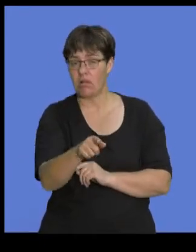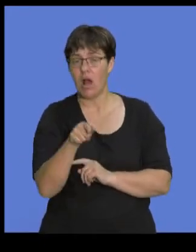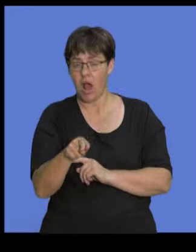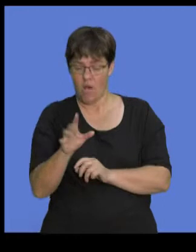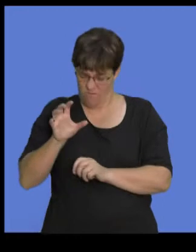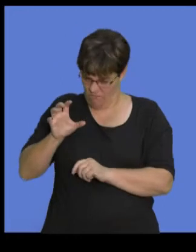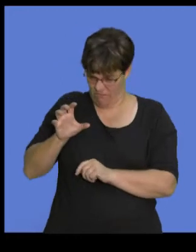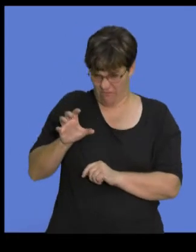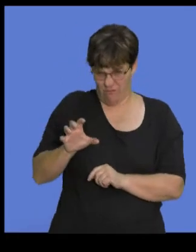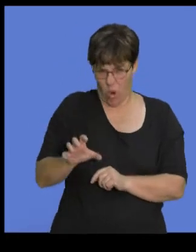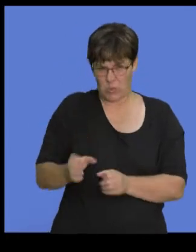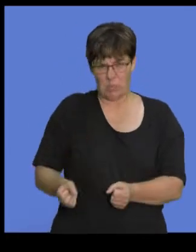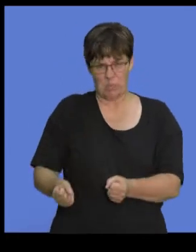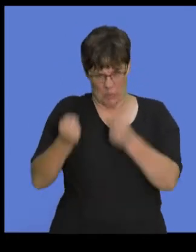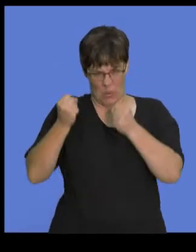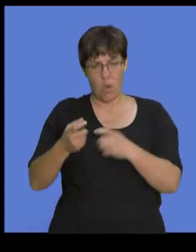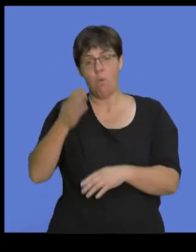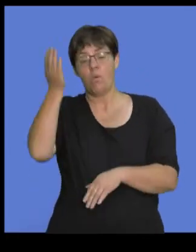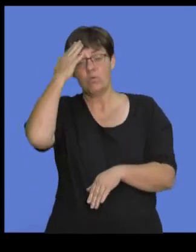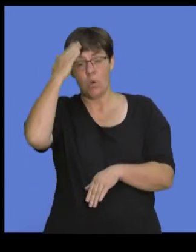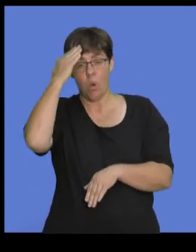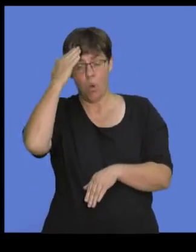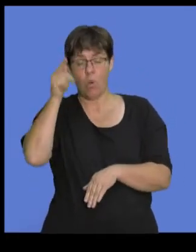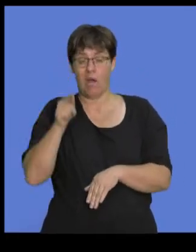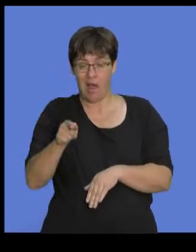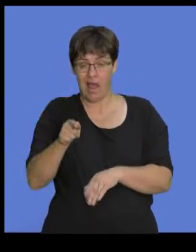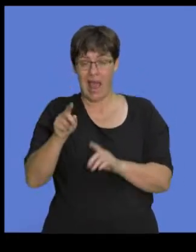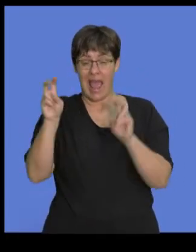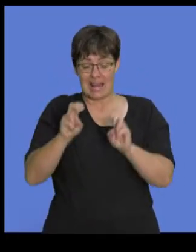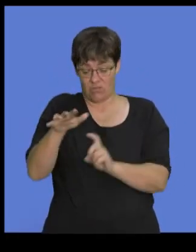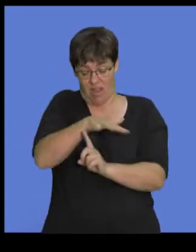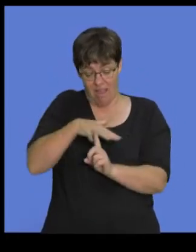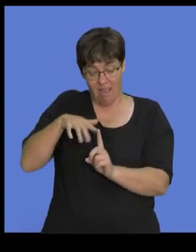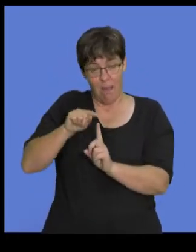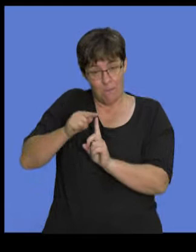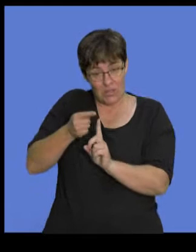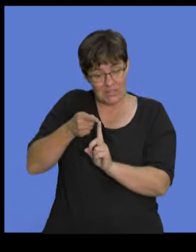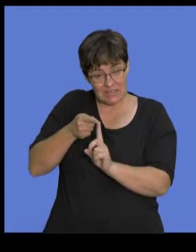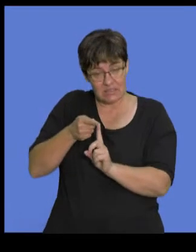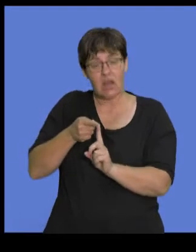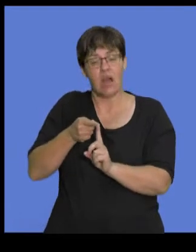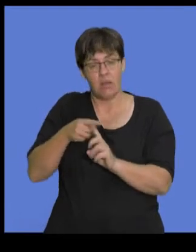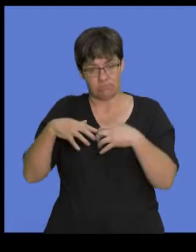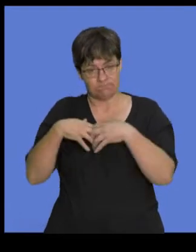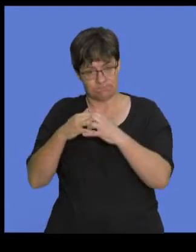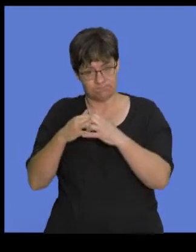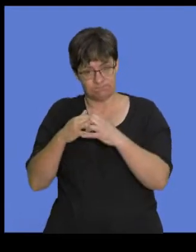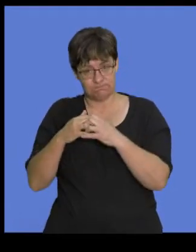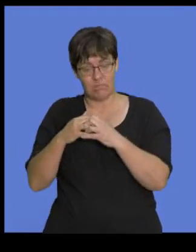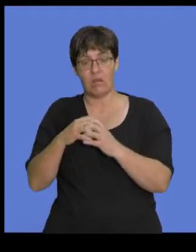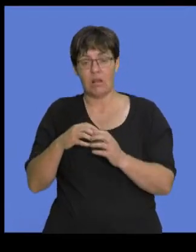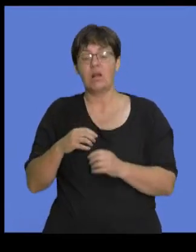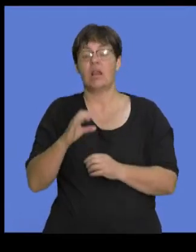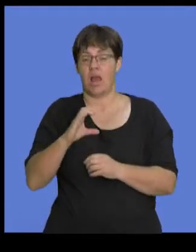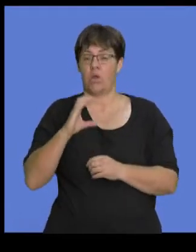of the force that creates the charge, and we know that electric field at that point, due to a charge that creates the field, is equal to the